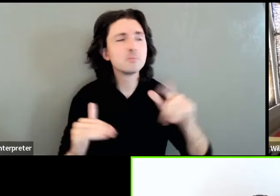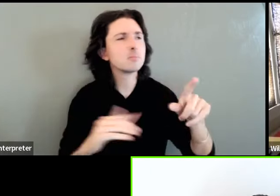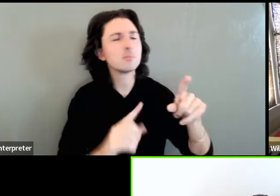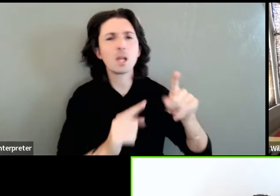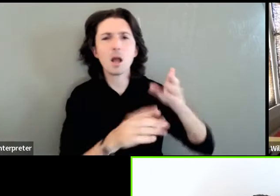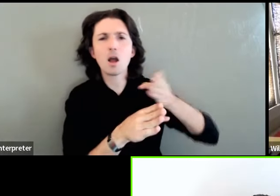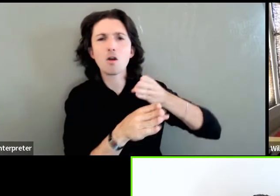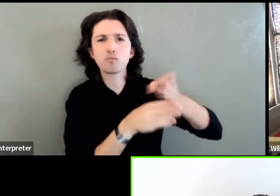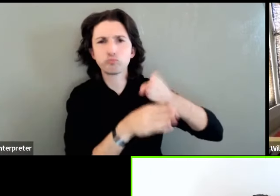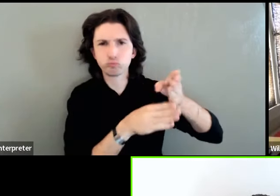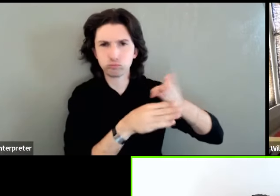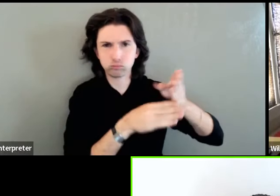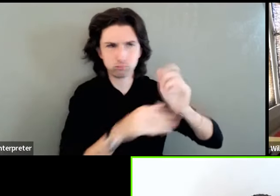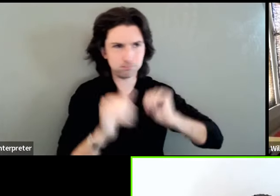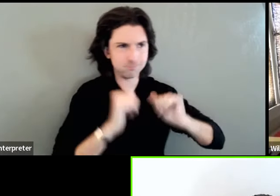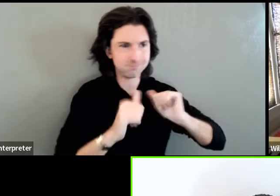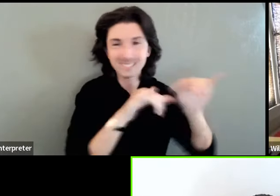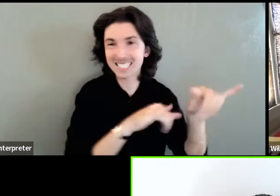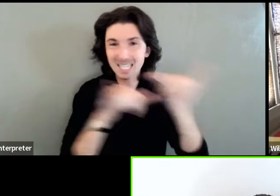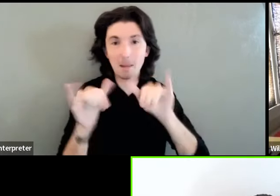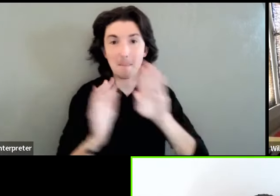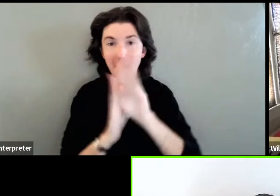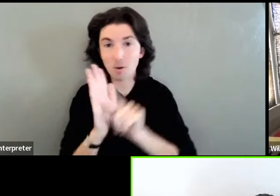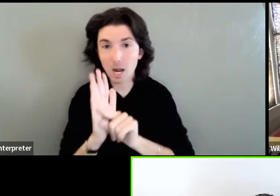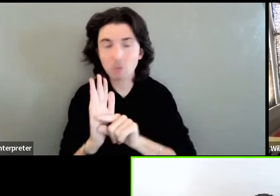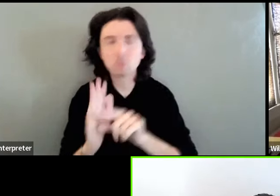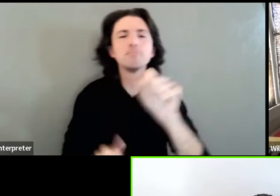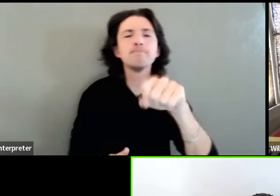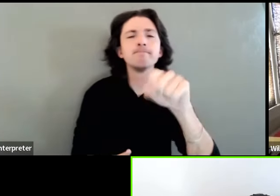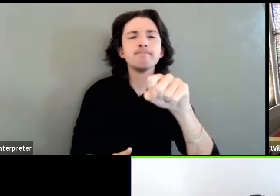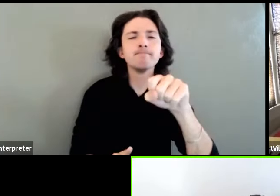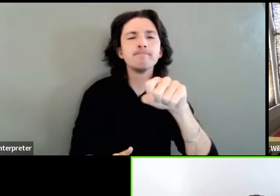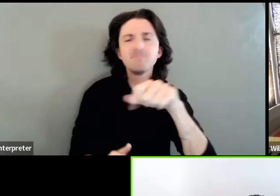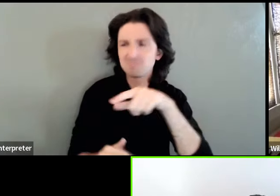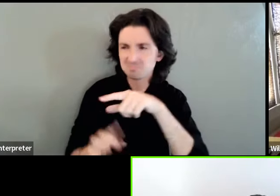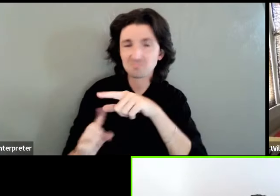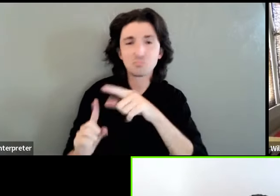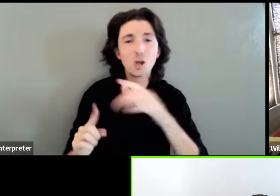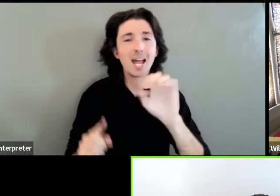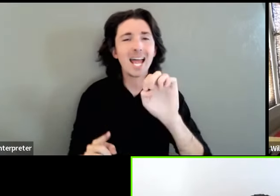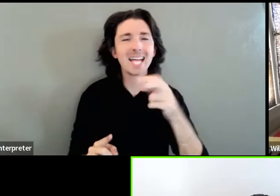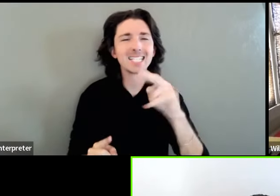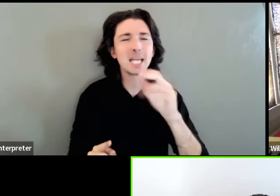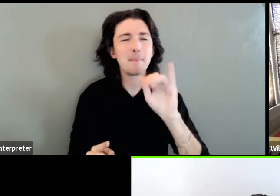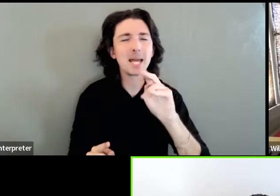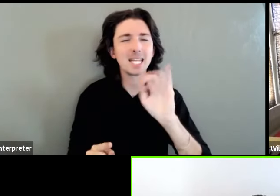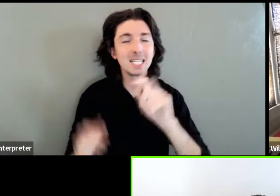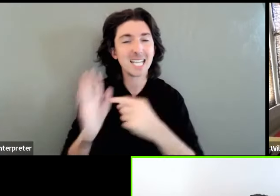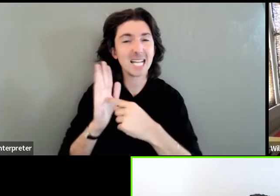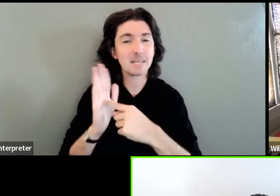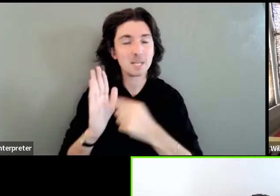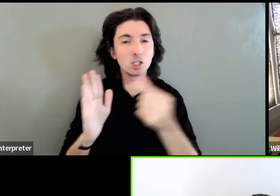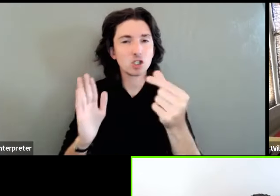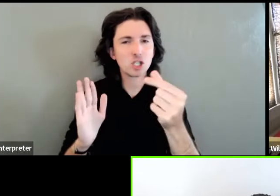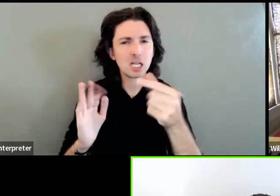principal performer timesheet is the Exhibit G. It's not necessarily something that's sent home with you. It is something that you sign on